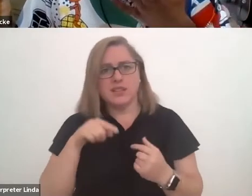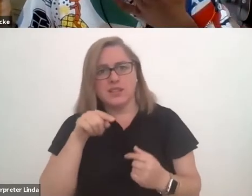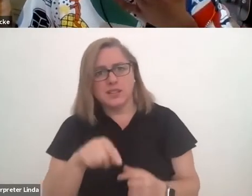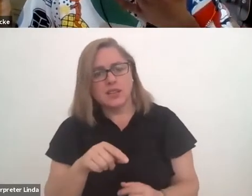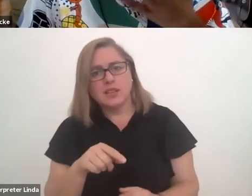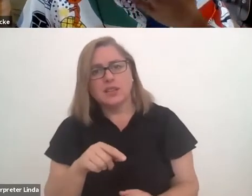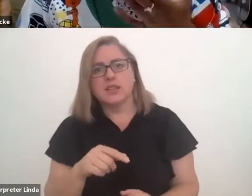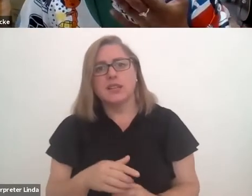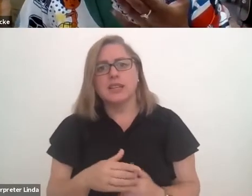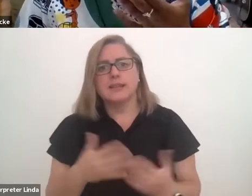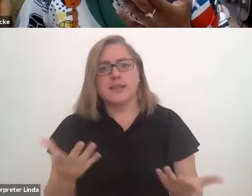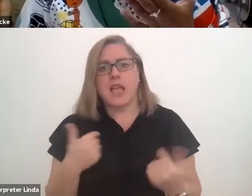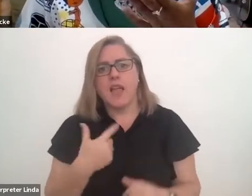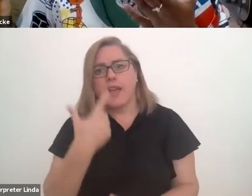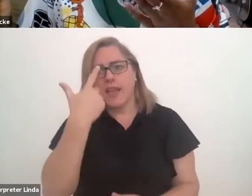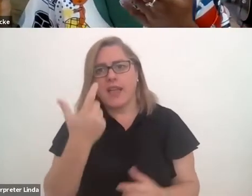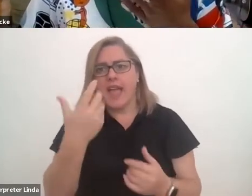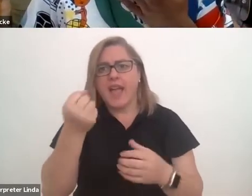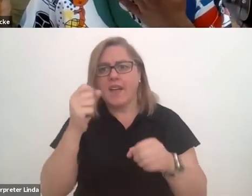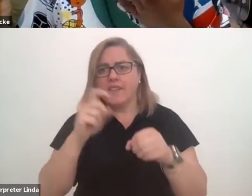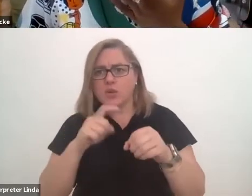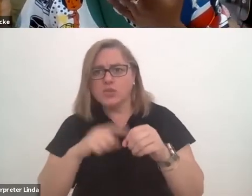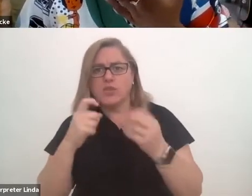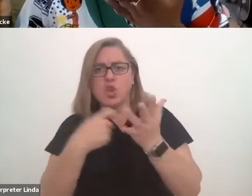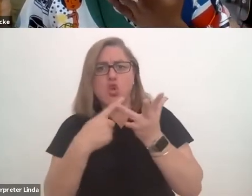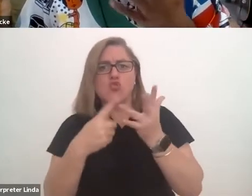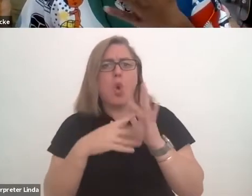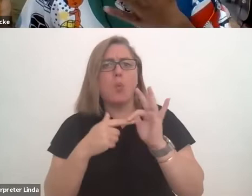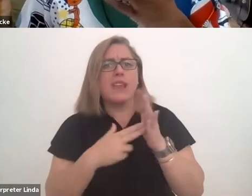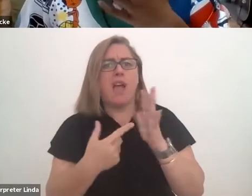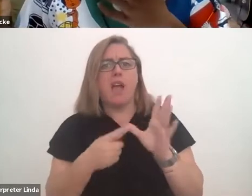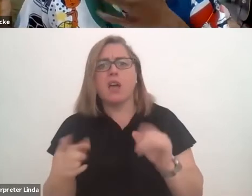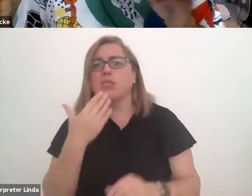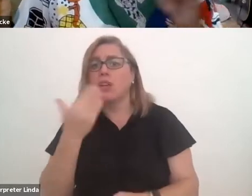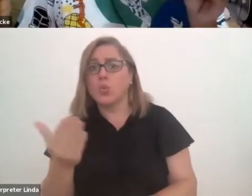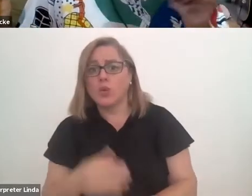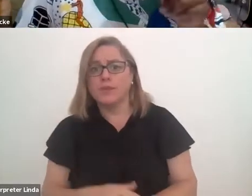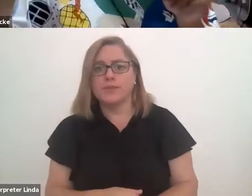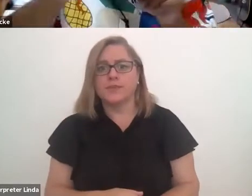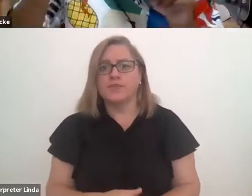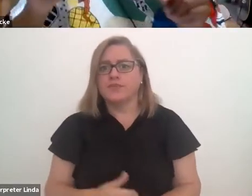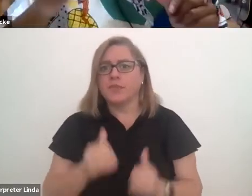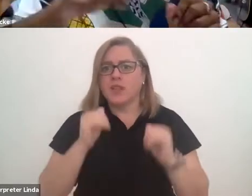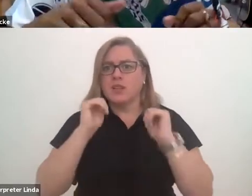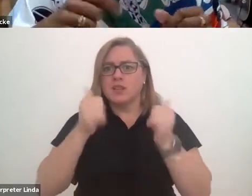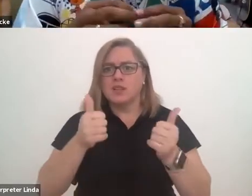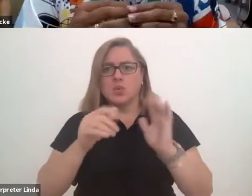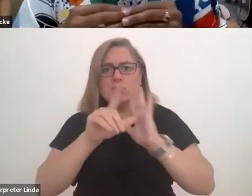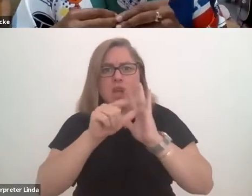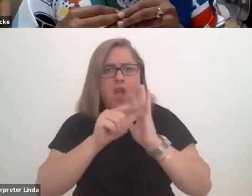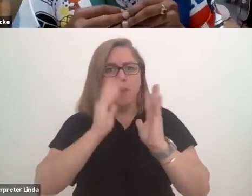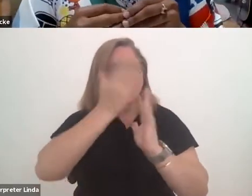guess I've got a question here from Rowena. Thank you, Rowena. I think this is probably a good sort of like kind of